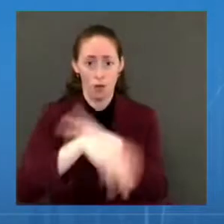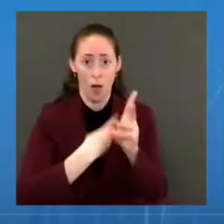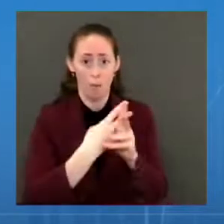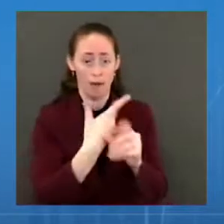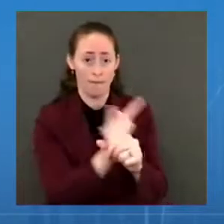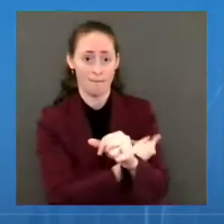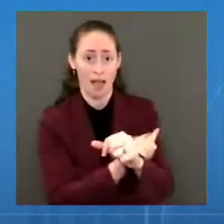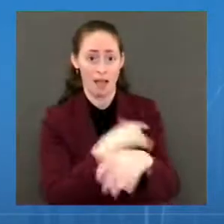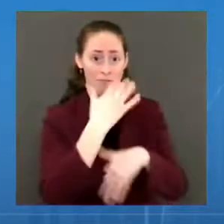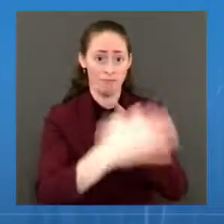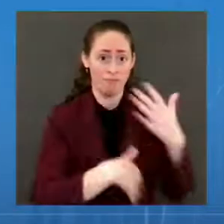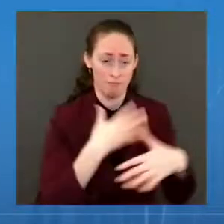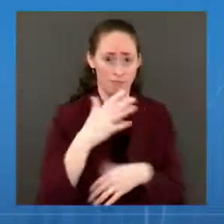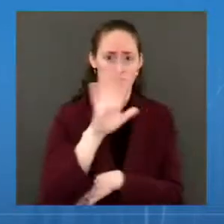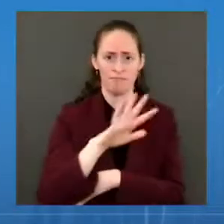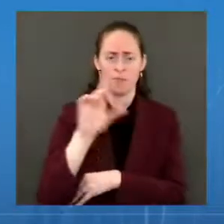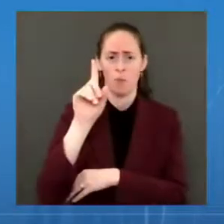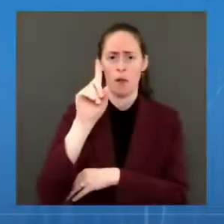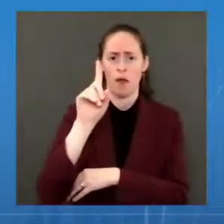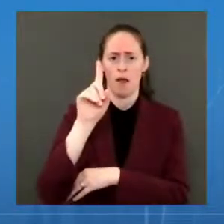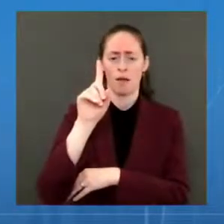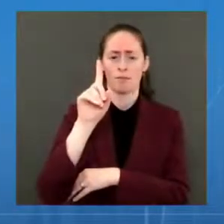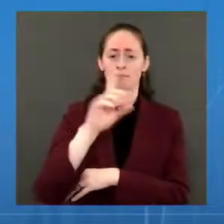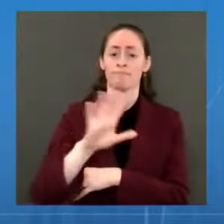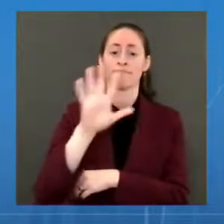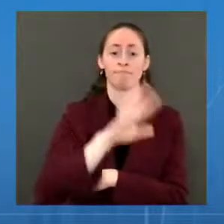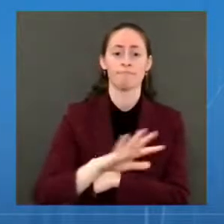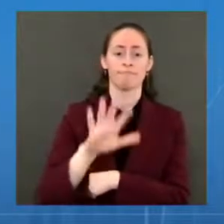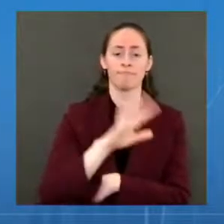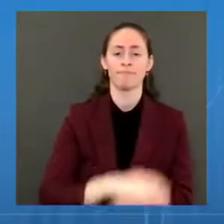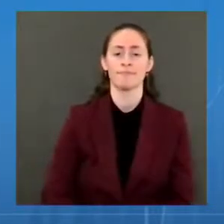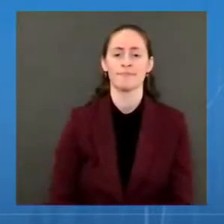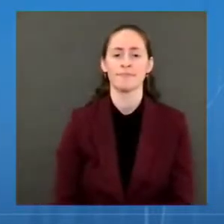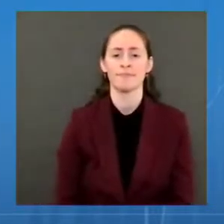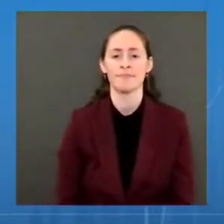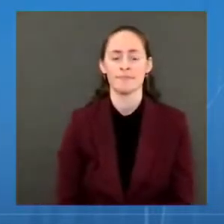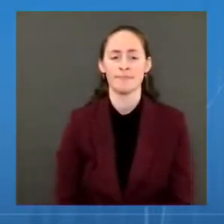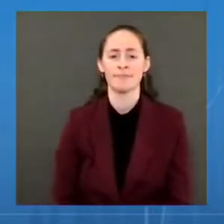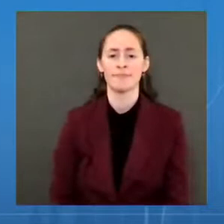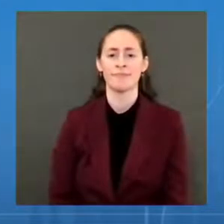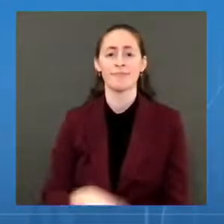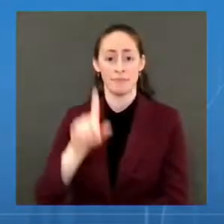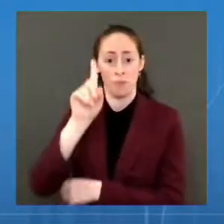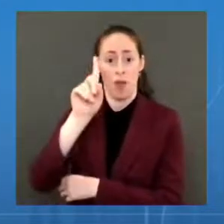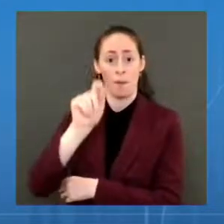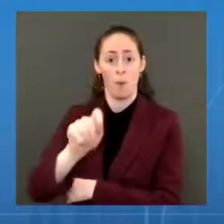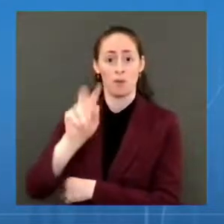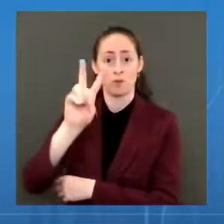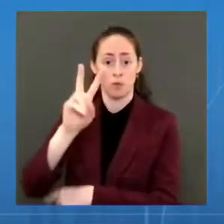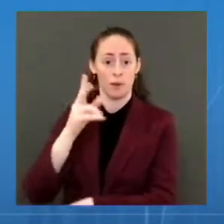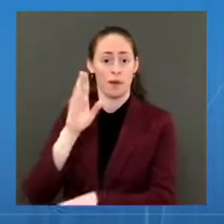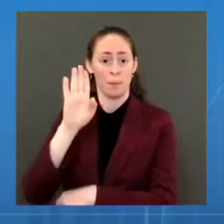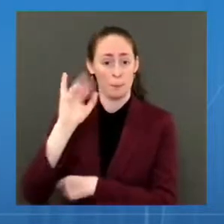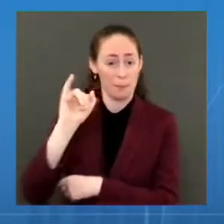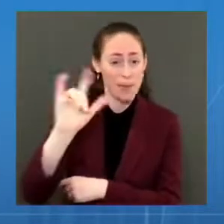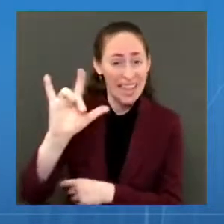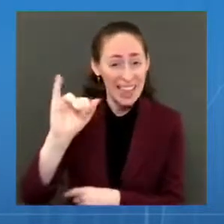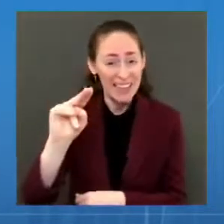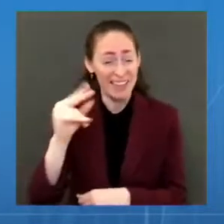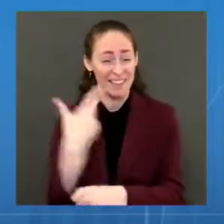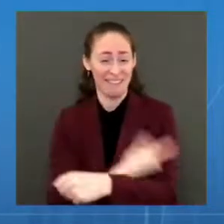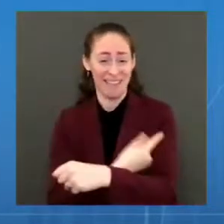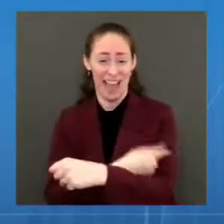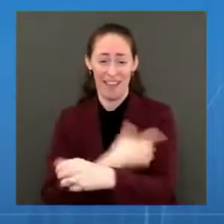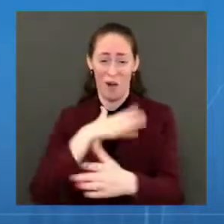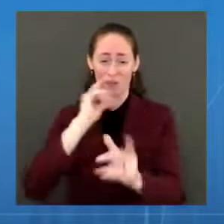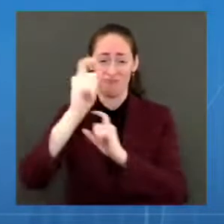doses donated to the world, over 250 million already delivered to 110 countries.